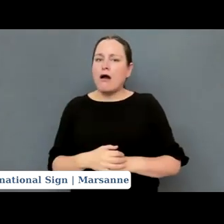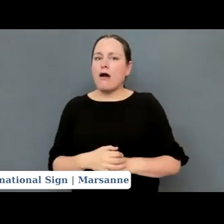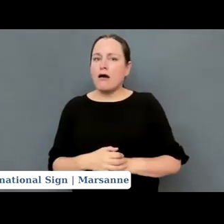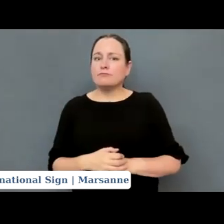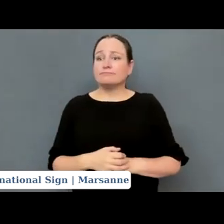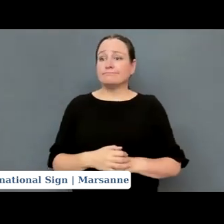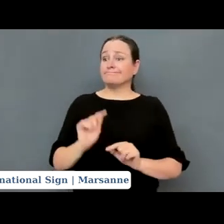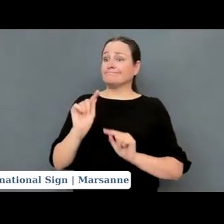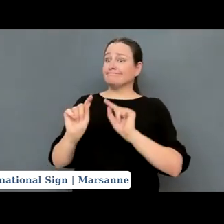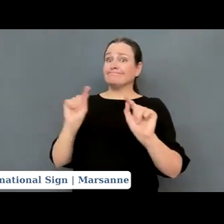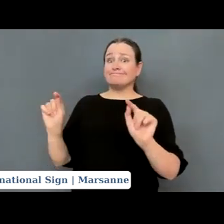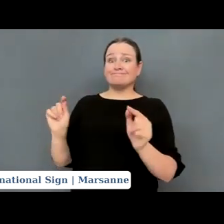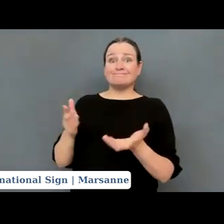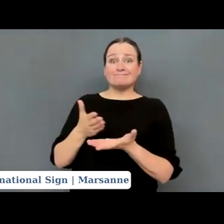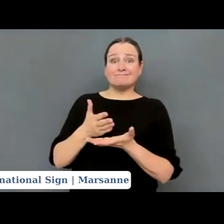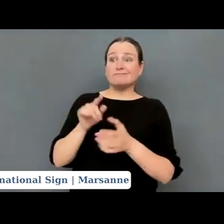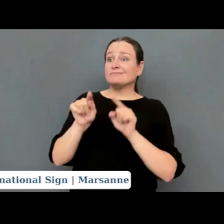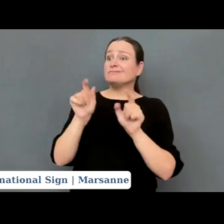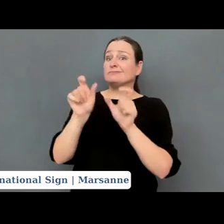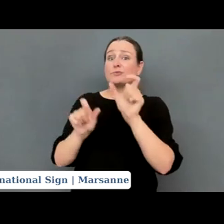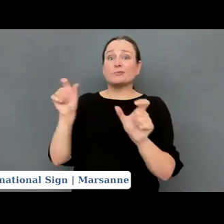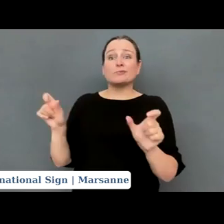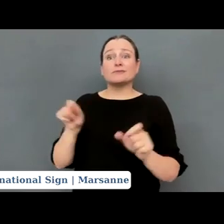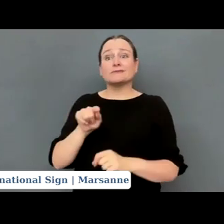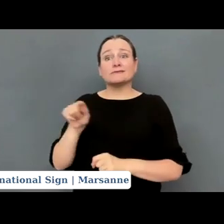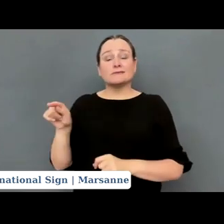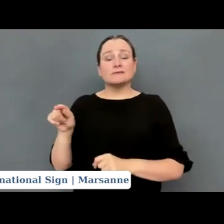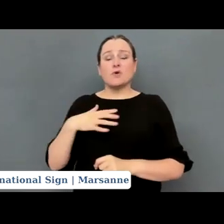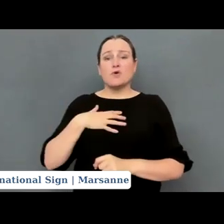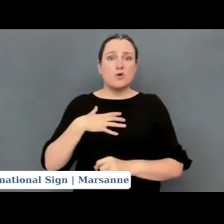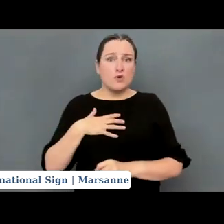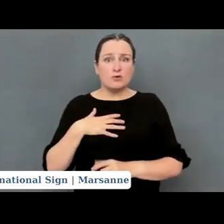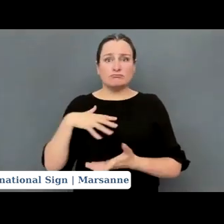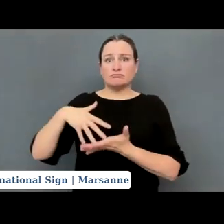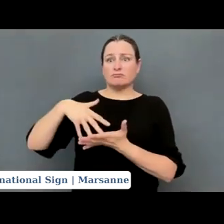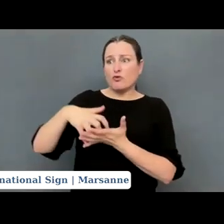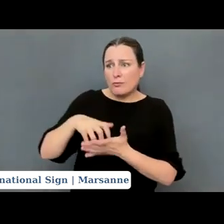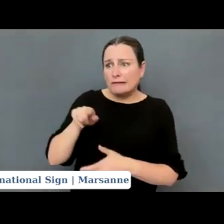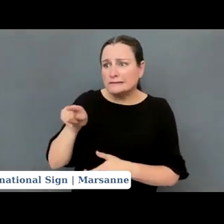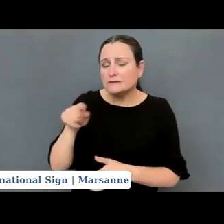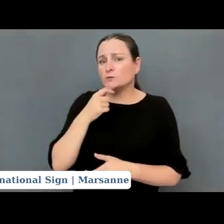situation, but that have been directed to the